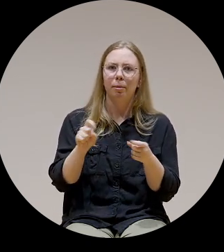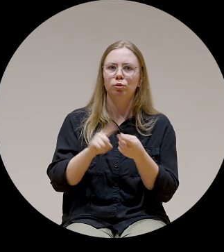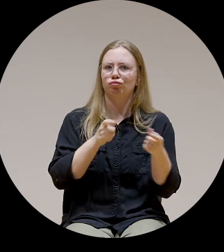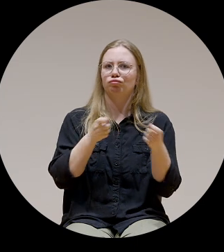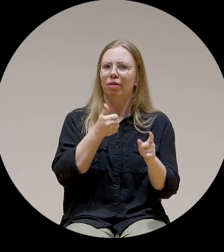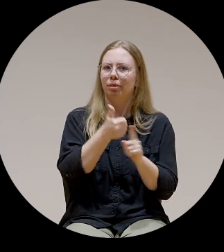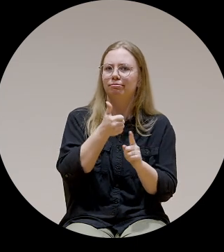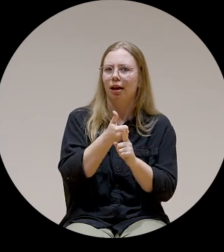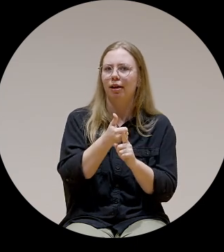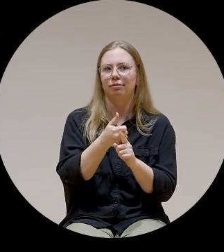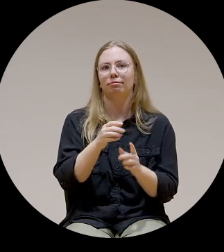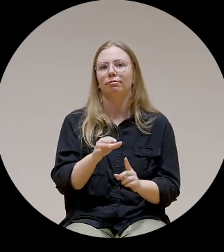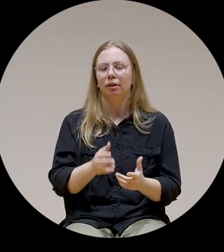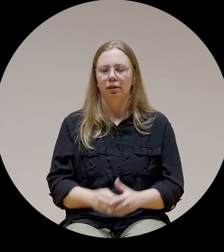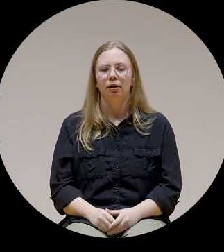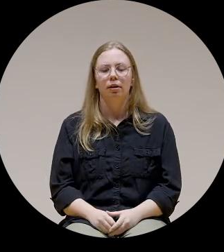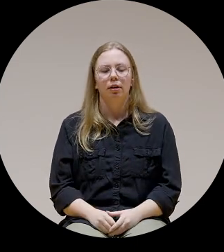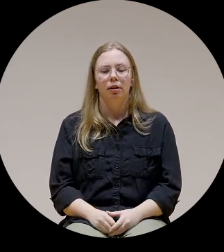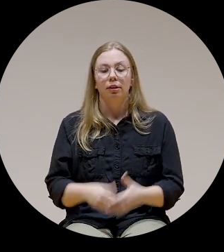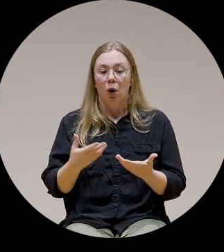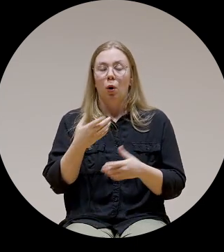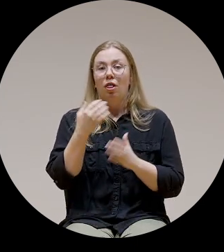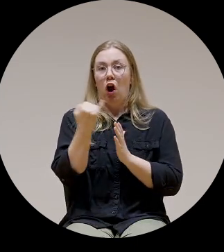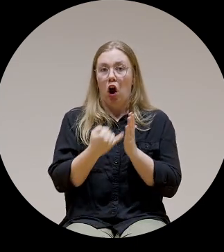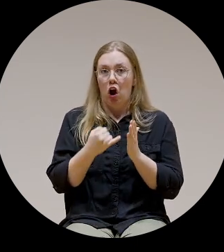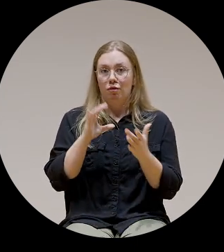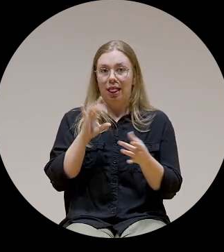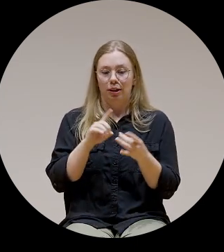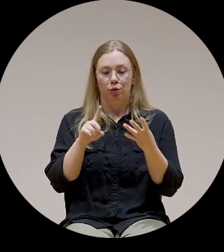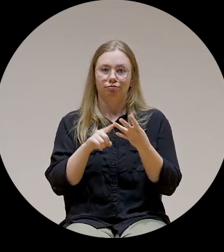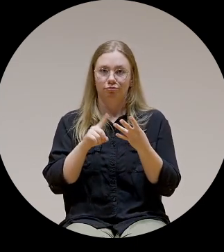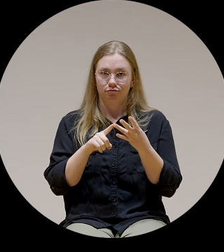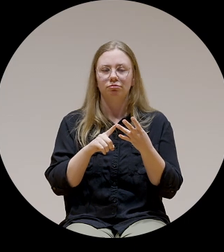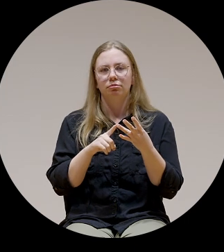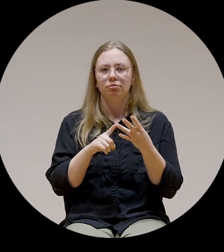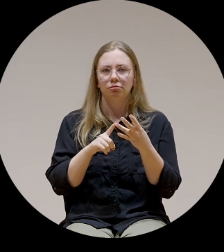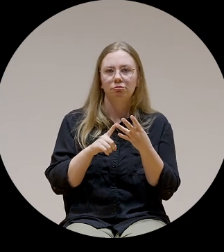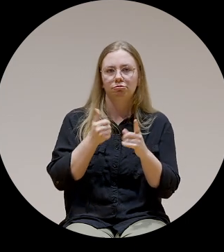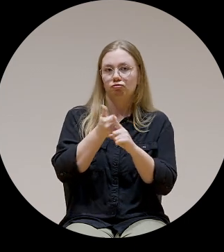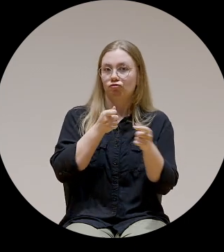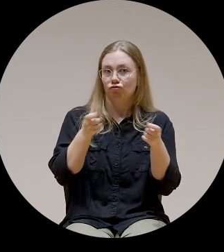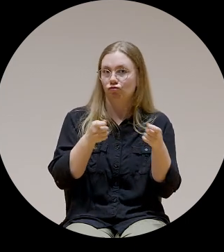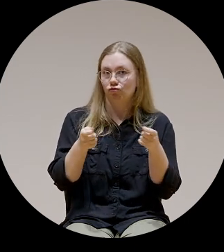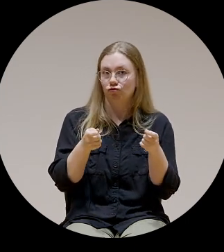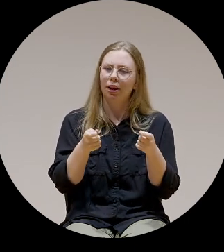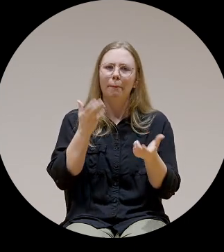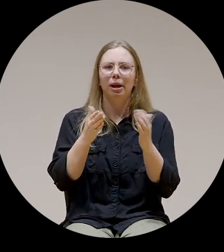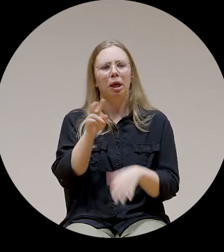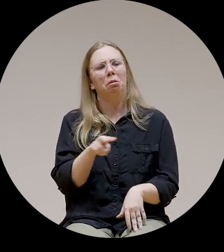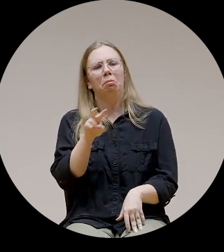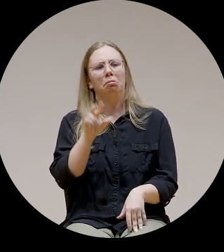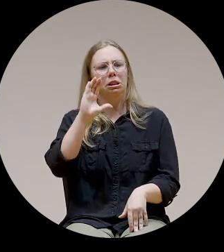power. So the artworks in this section at first glance may not be obviously referring to this struggle